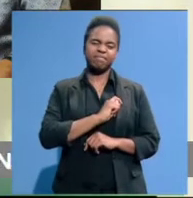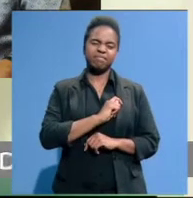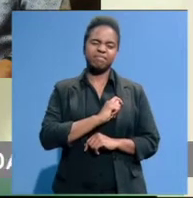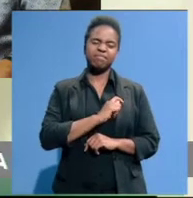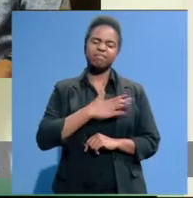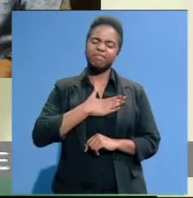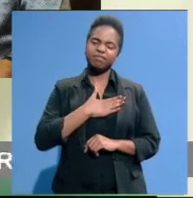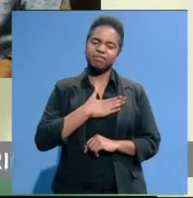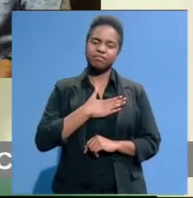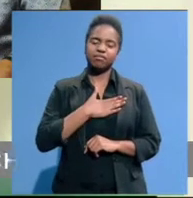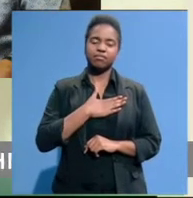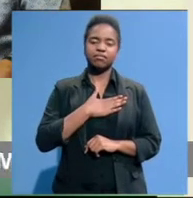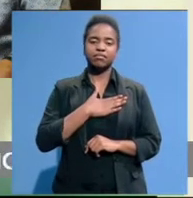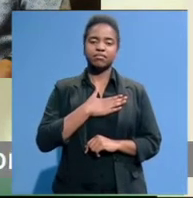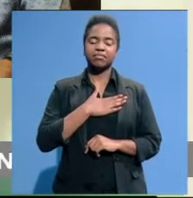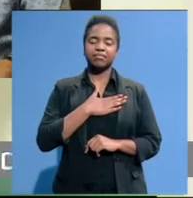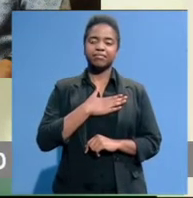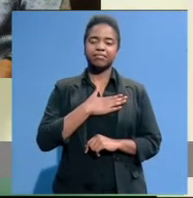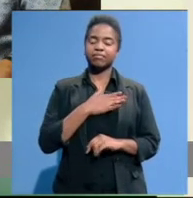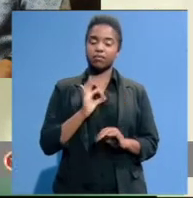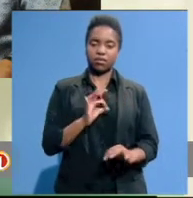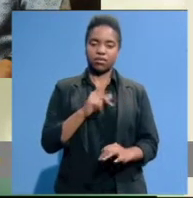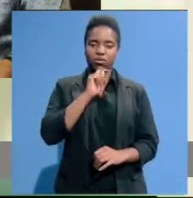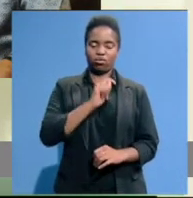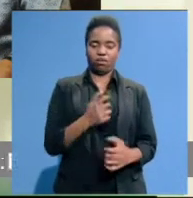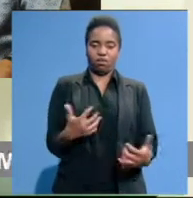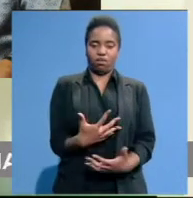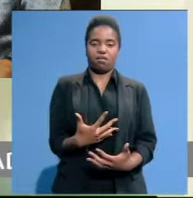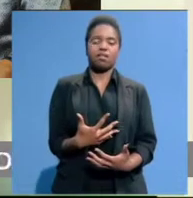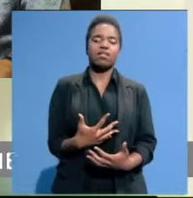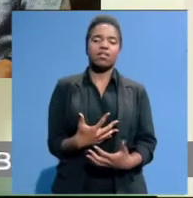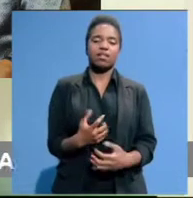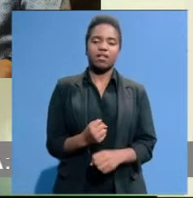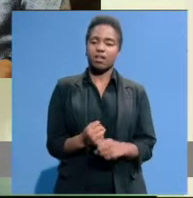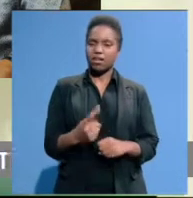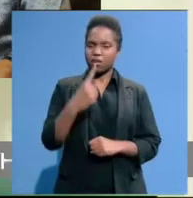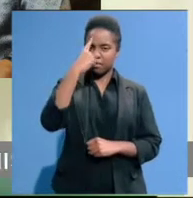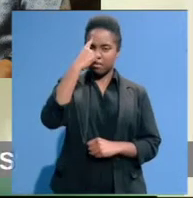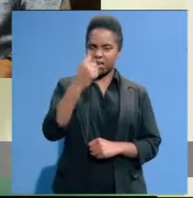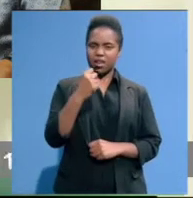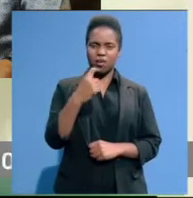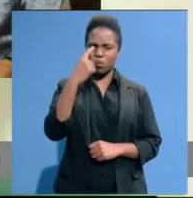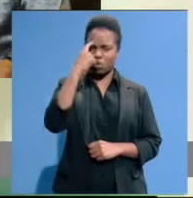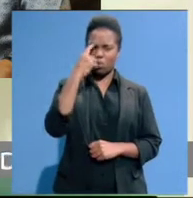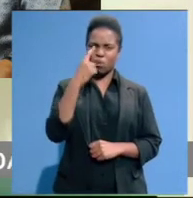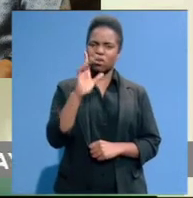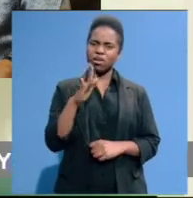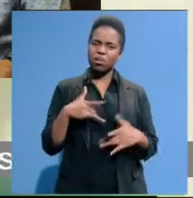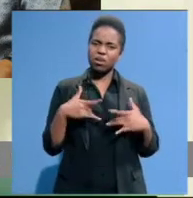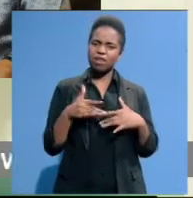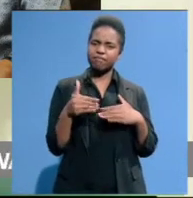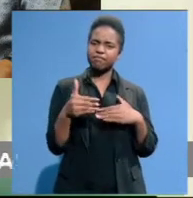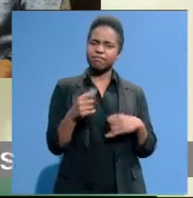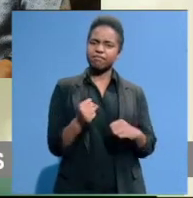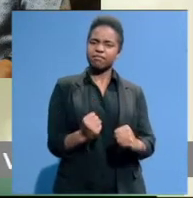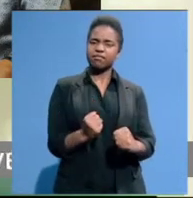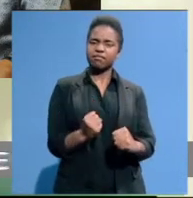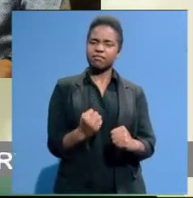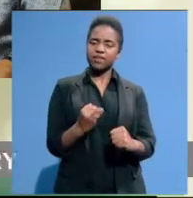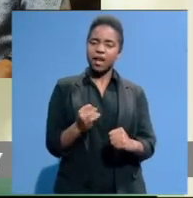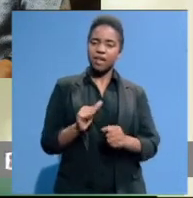No, actually, I didn't go. Supposed to go there, so I'm here. Yesterday I was in